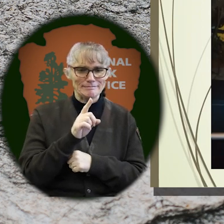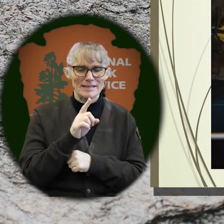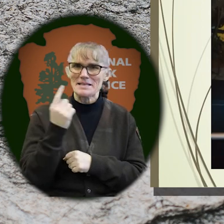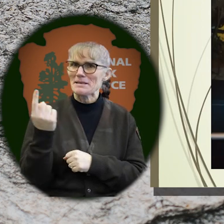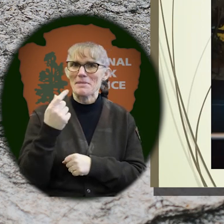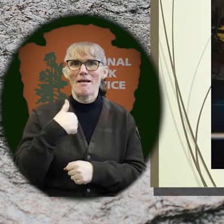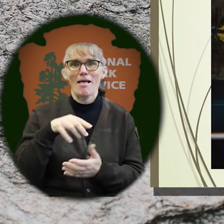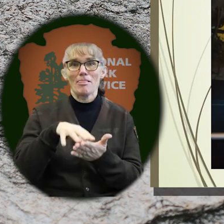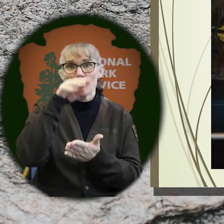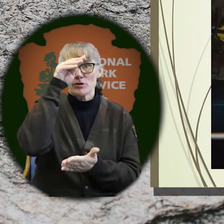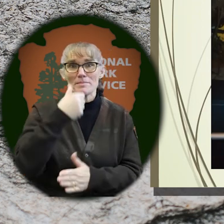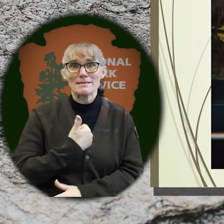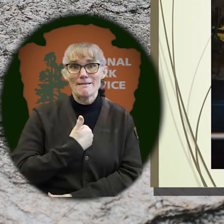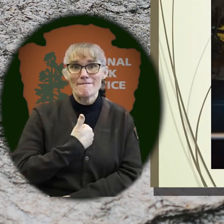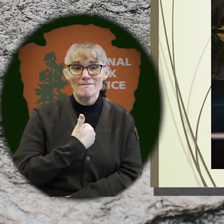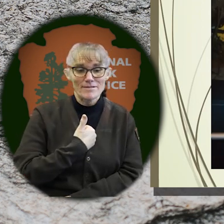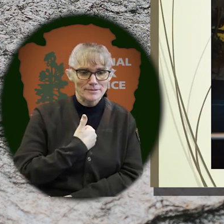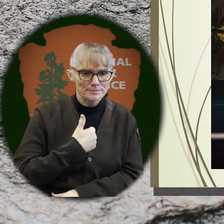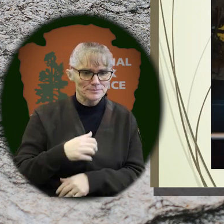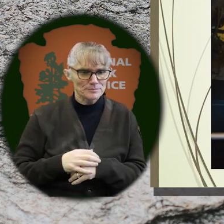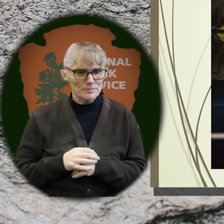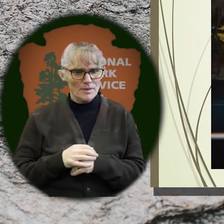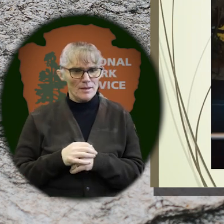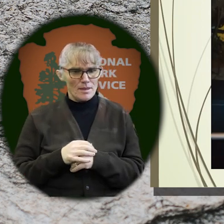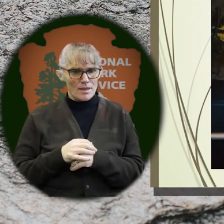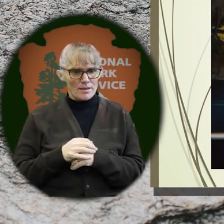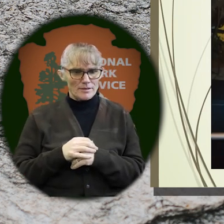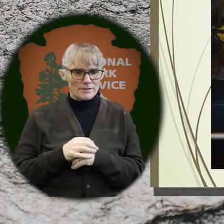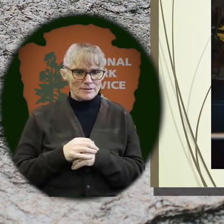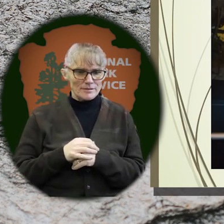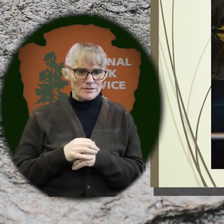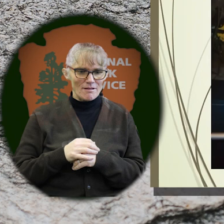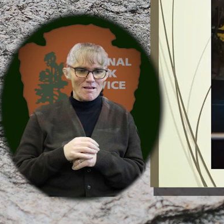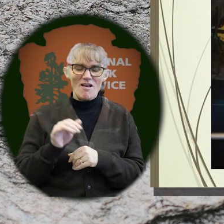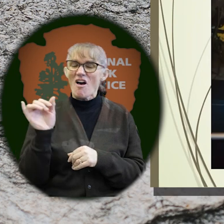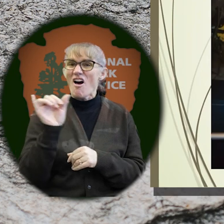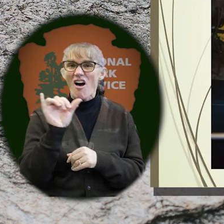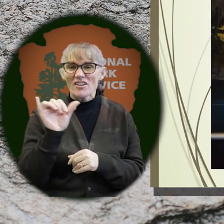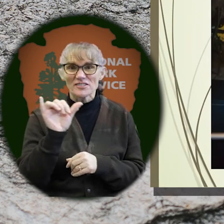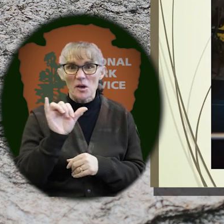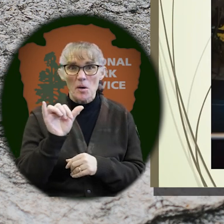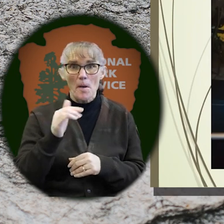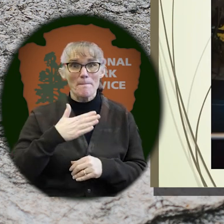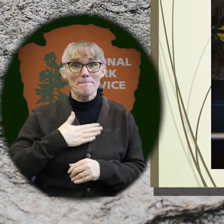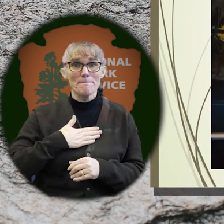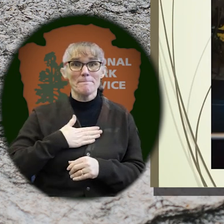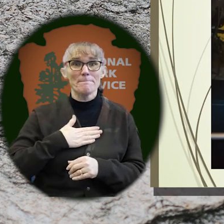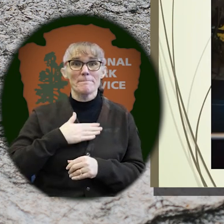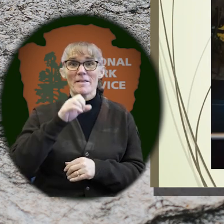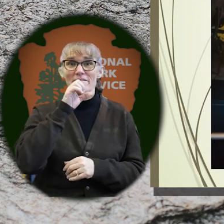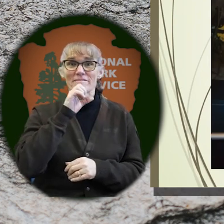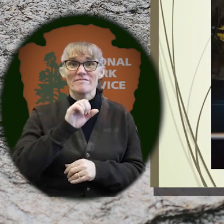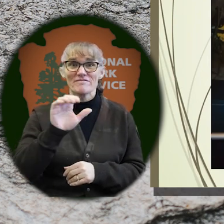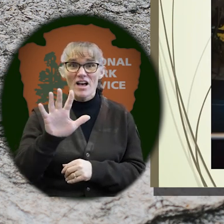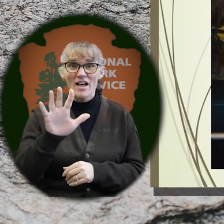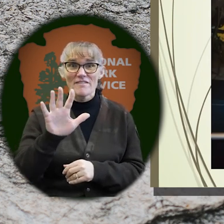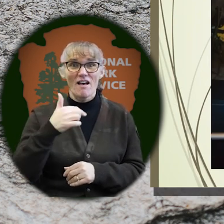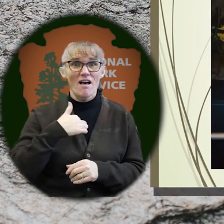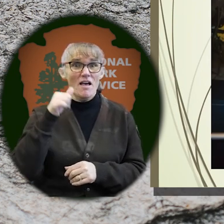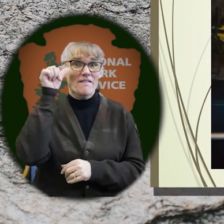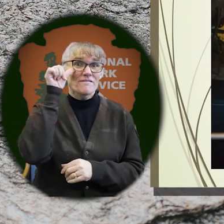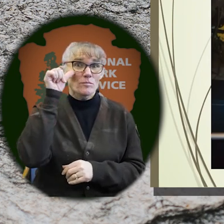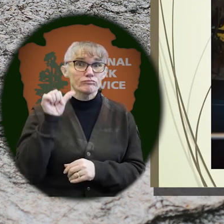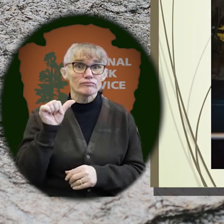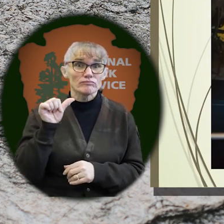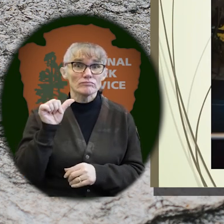own. And on top of all of that, I also started to lose my vision at the age of 5 when I was diagnosed with an eye disease.